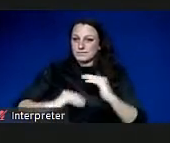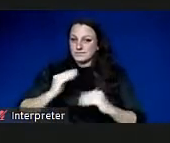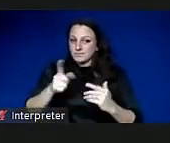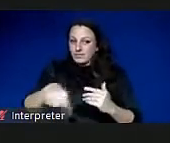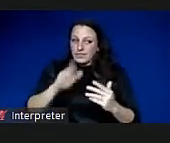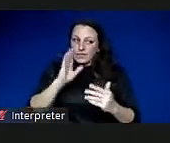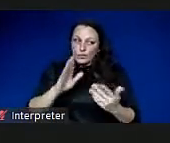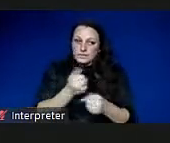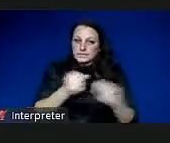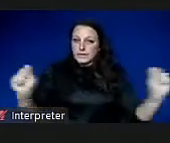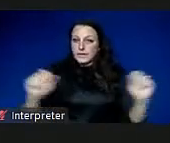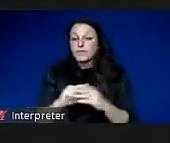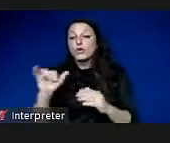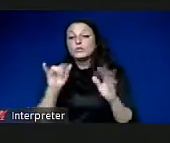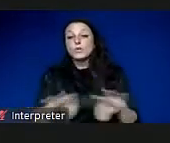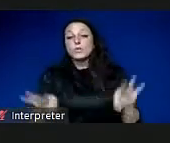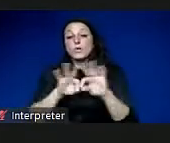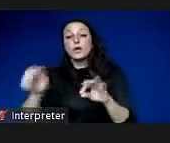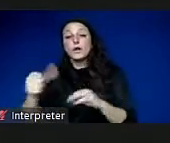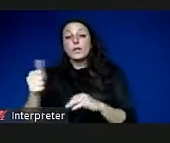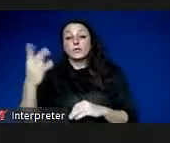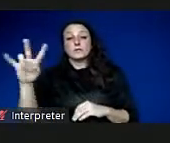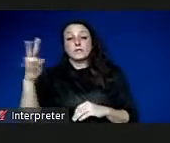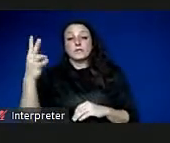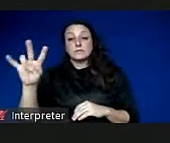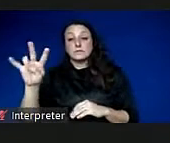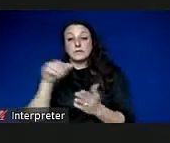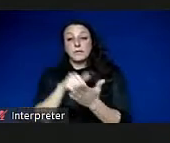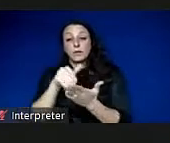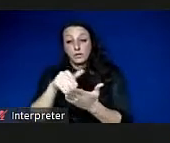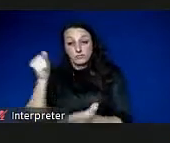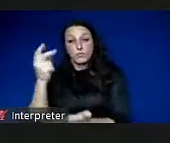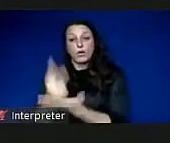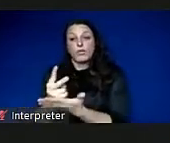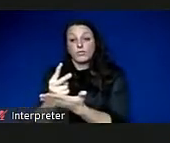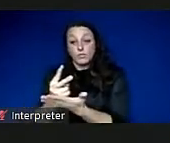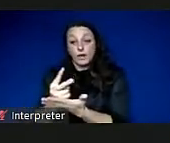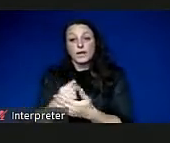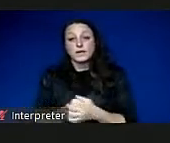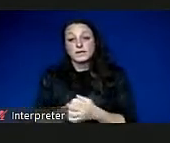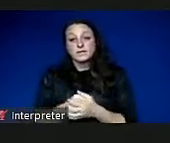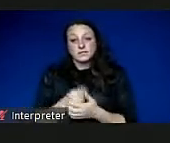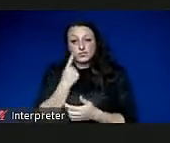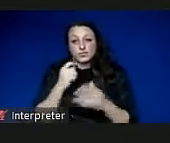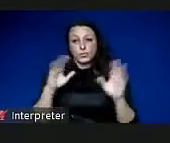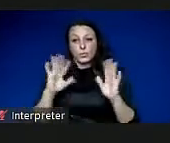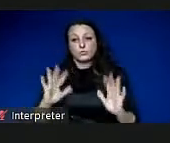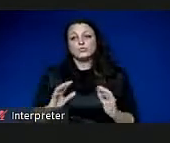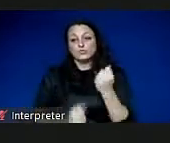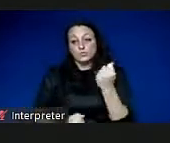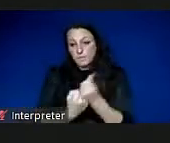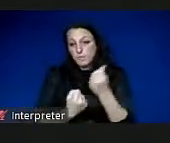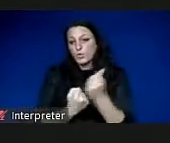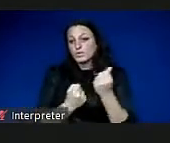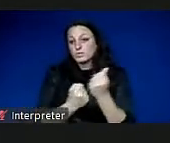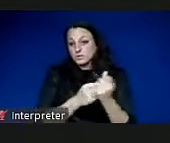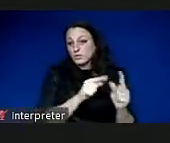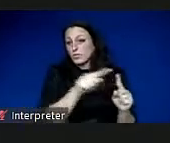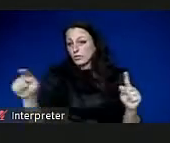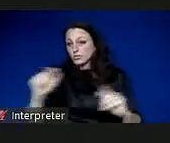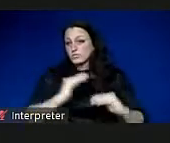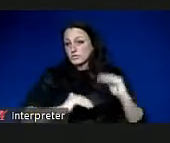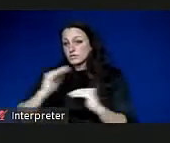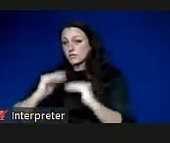important to note that another 17 million has been authorized this winter to support those facilities. And then